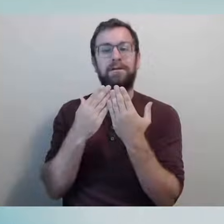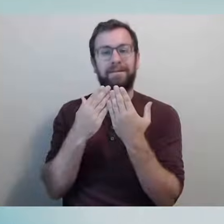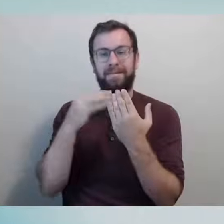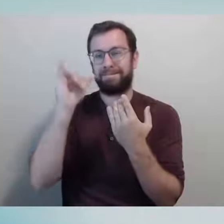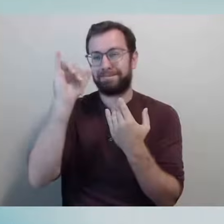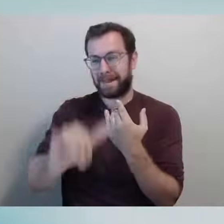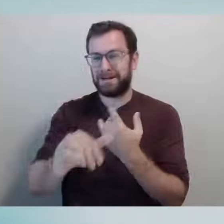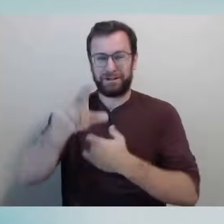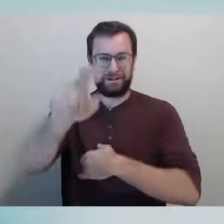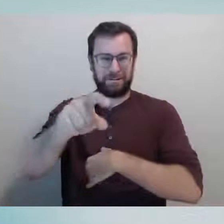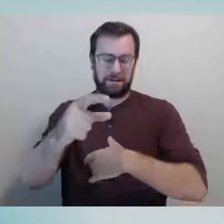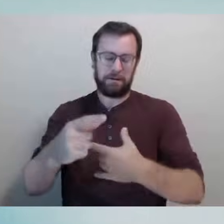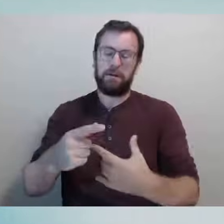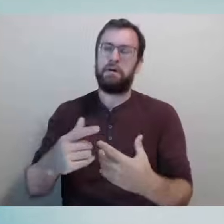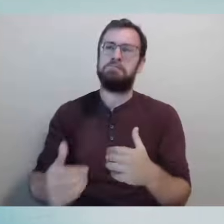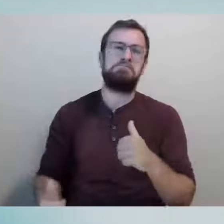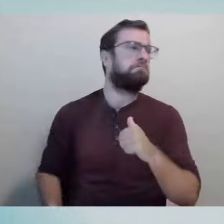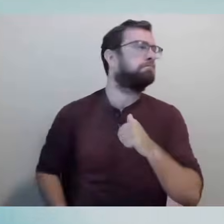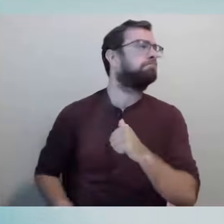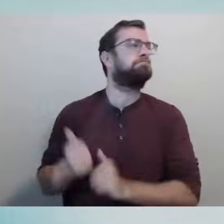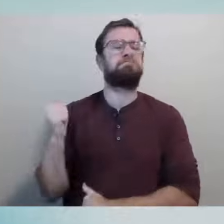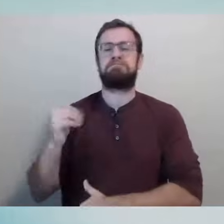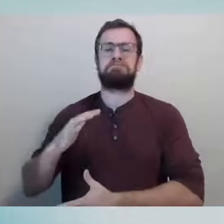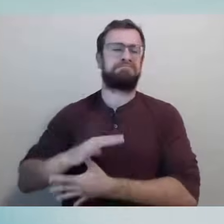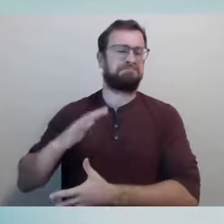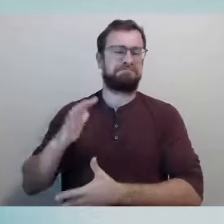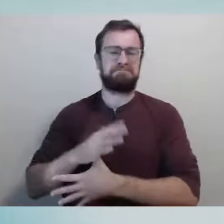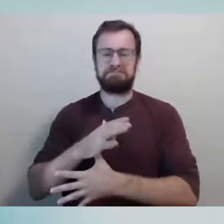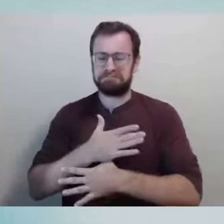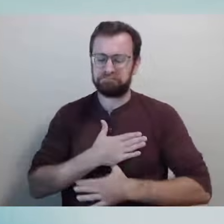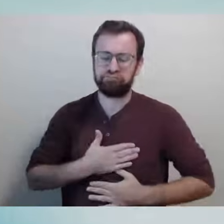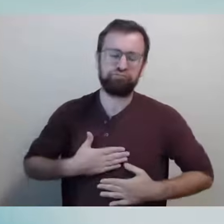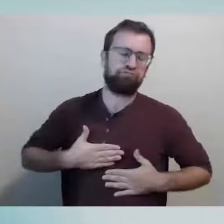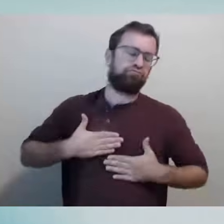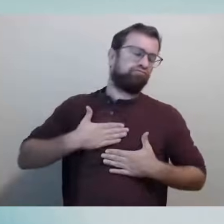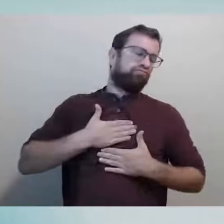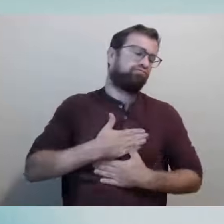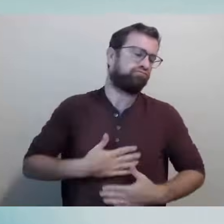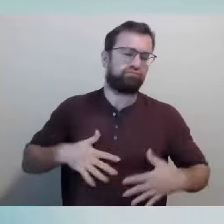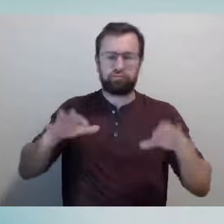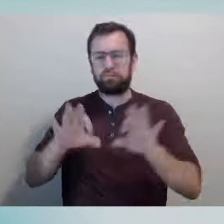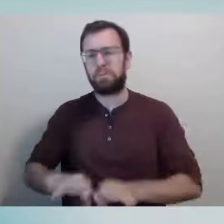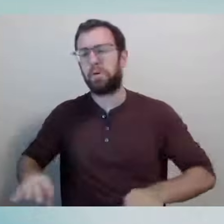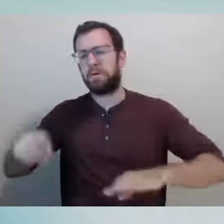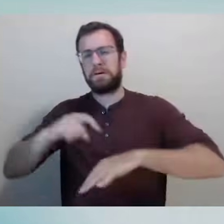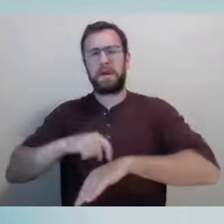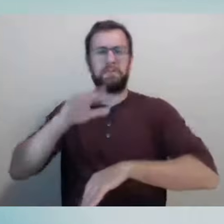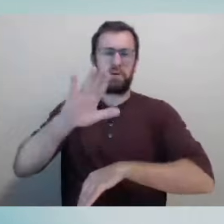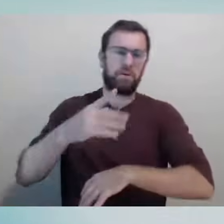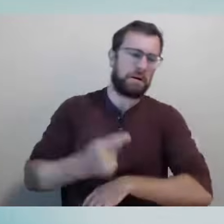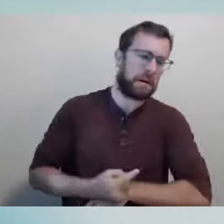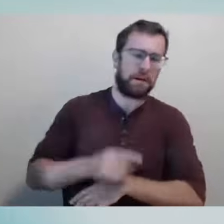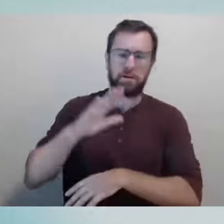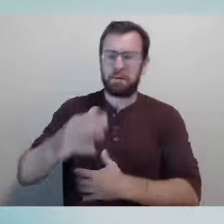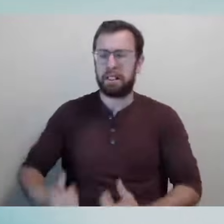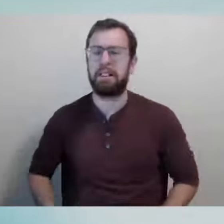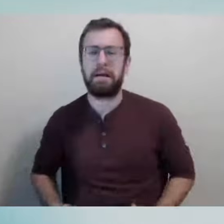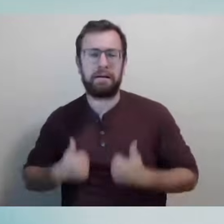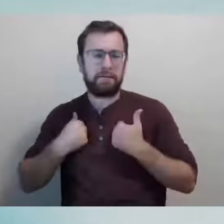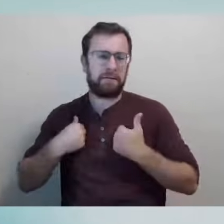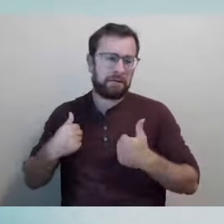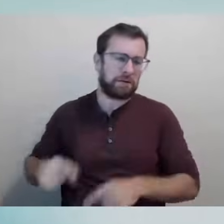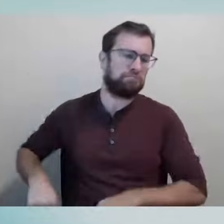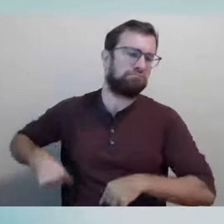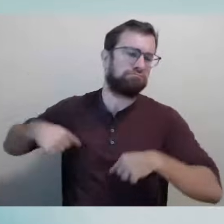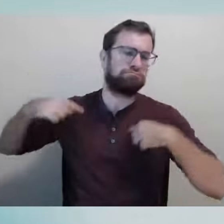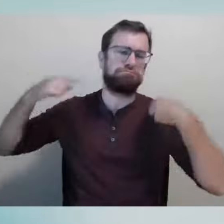pleasurable, enjoyable, and important time of your day, of your life. Because our